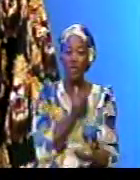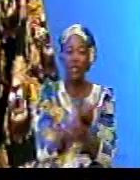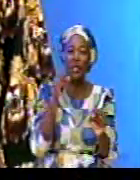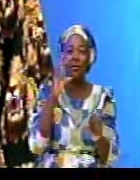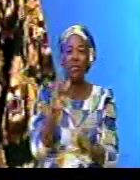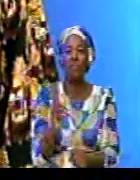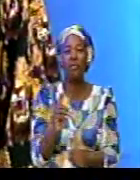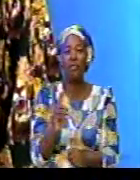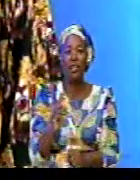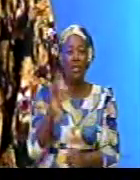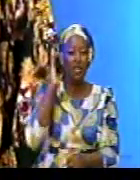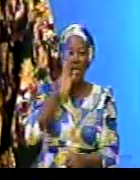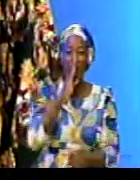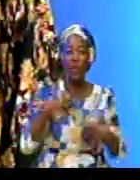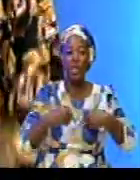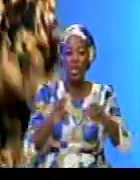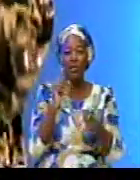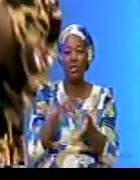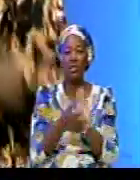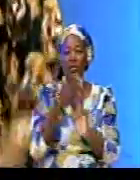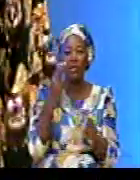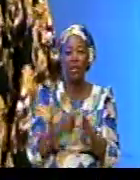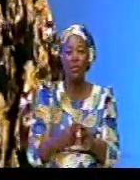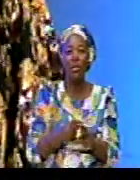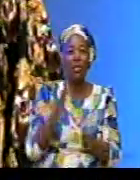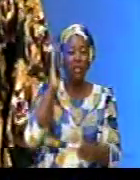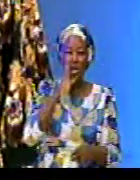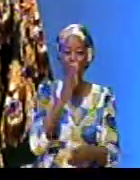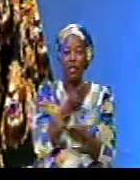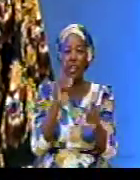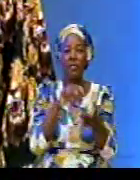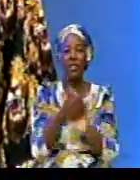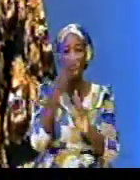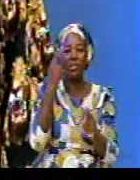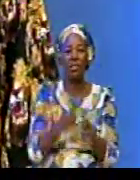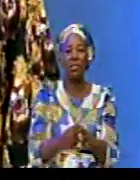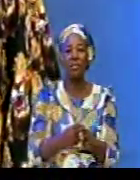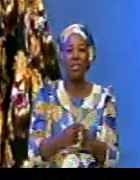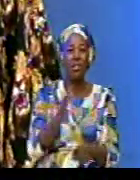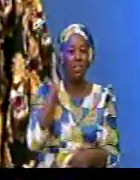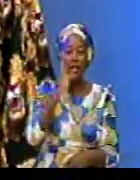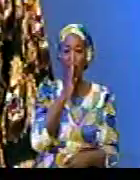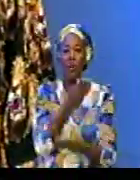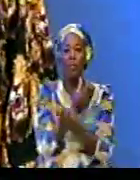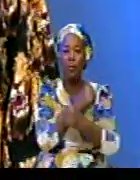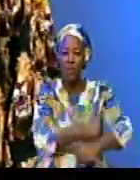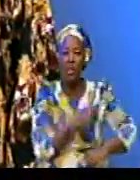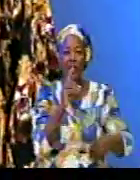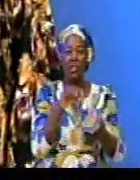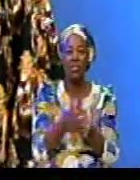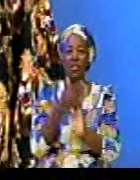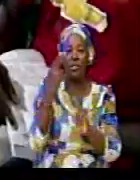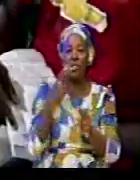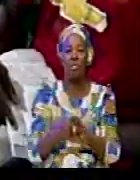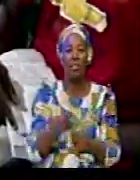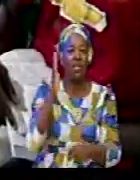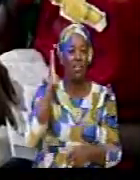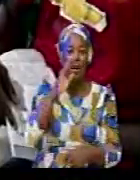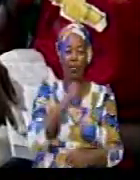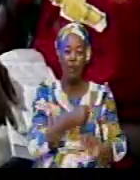shall call on the name of the Lord shall be saved, shall be healed, shall be